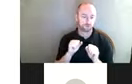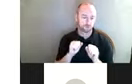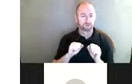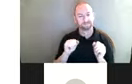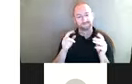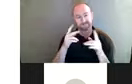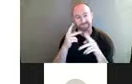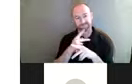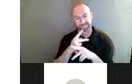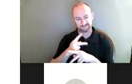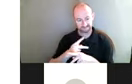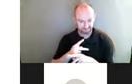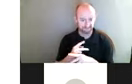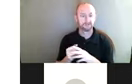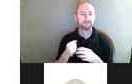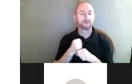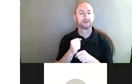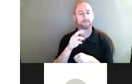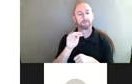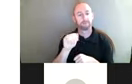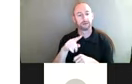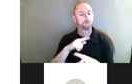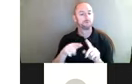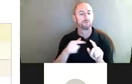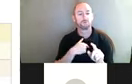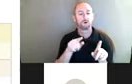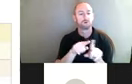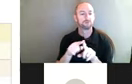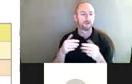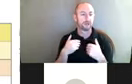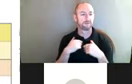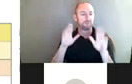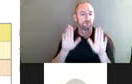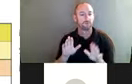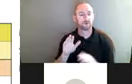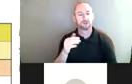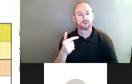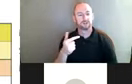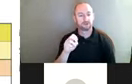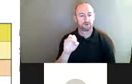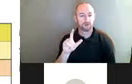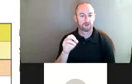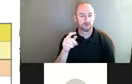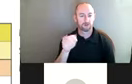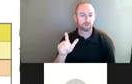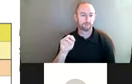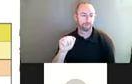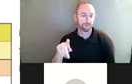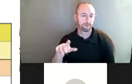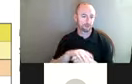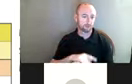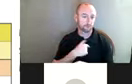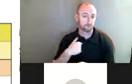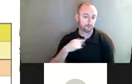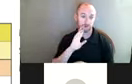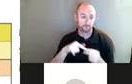or make some sort of contour map of them. But we also had this great geological map coverage that we talk about quite a bit.